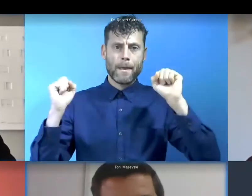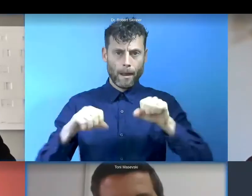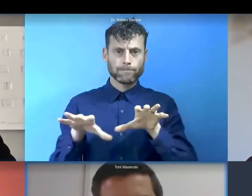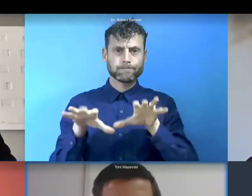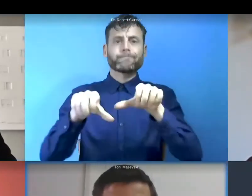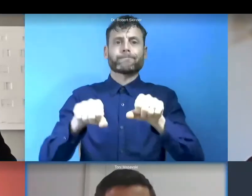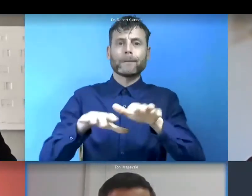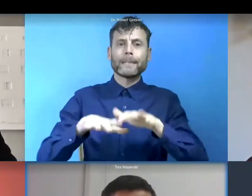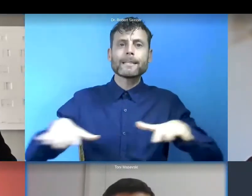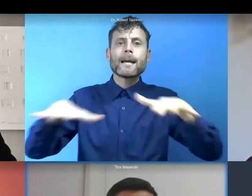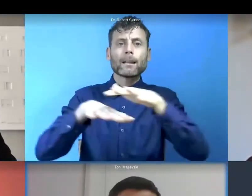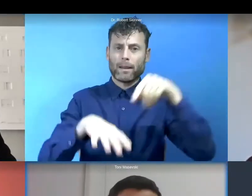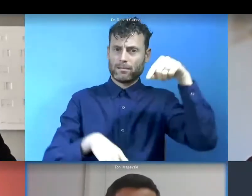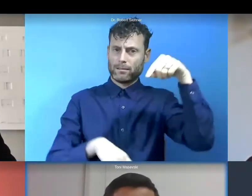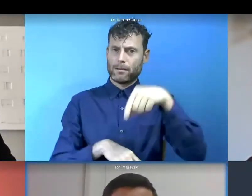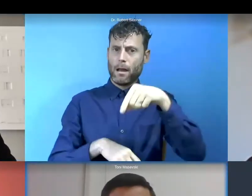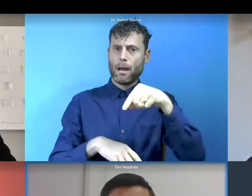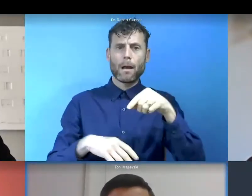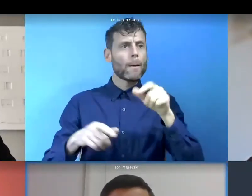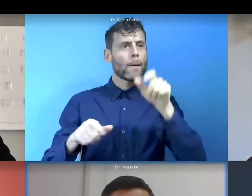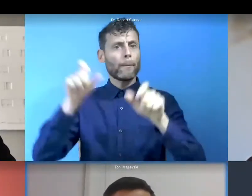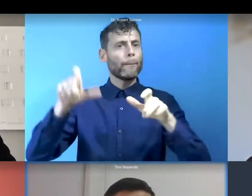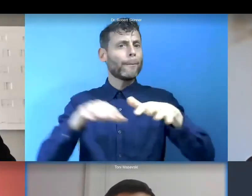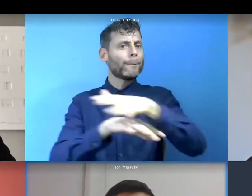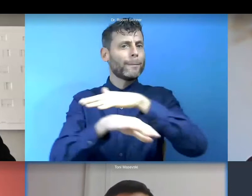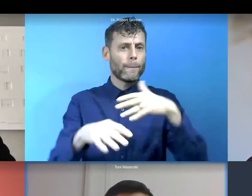spaces? Hello, everyone. Thank you for the opportunity for me to